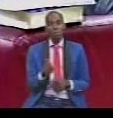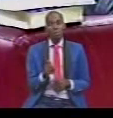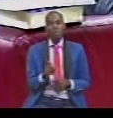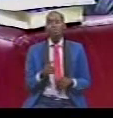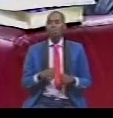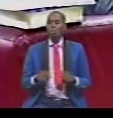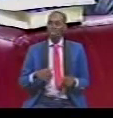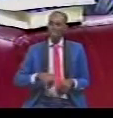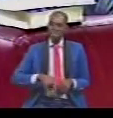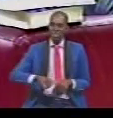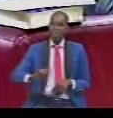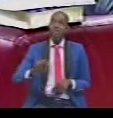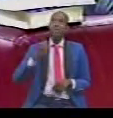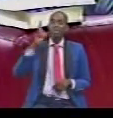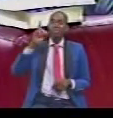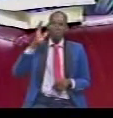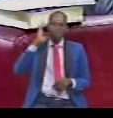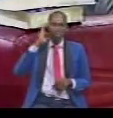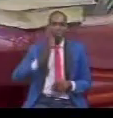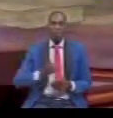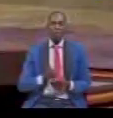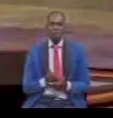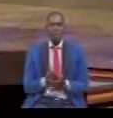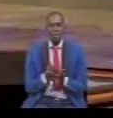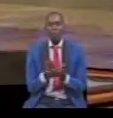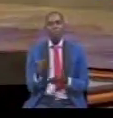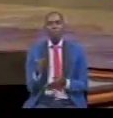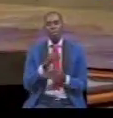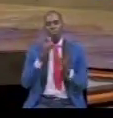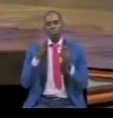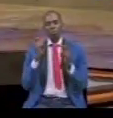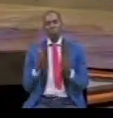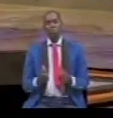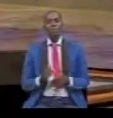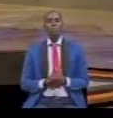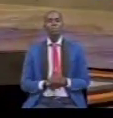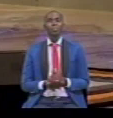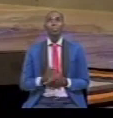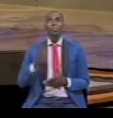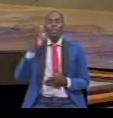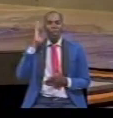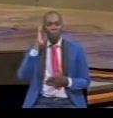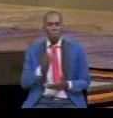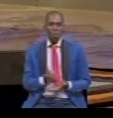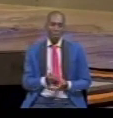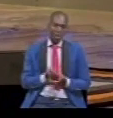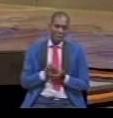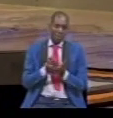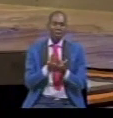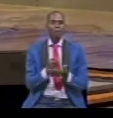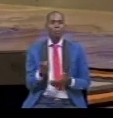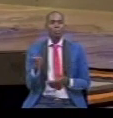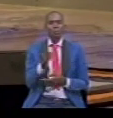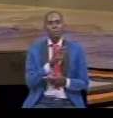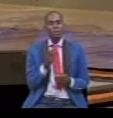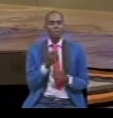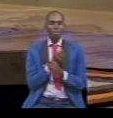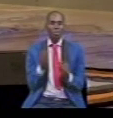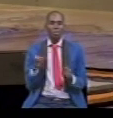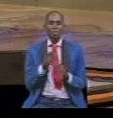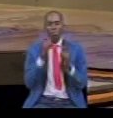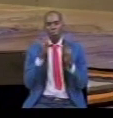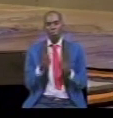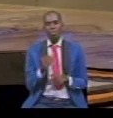avenge them speedily. He will avenge them speedily. The Lord